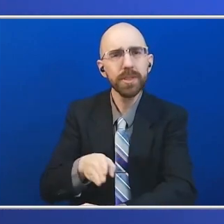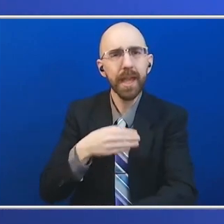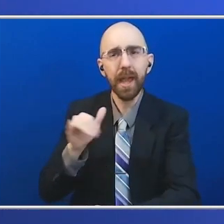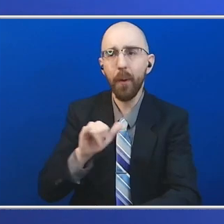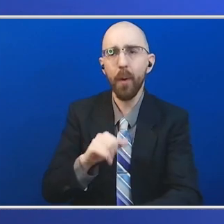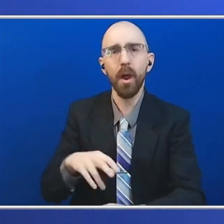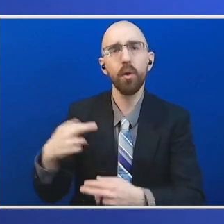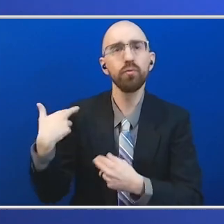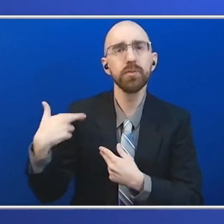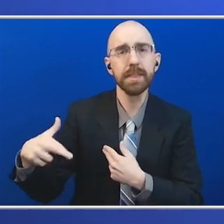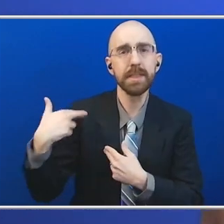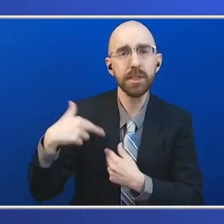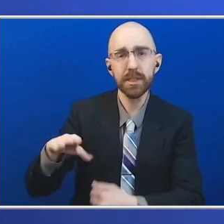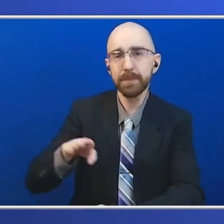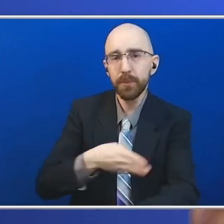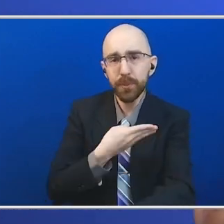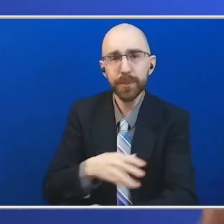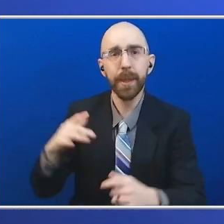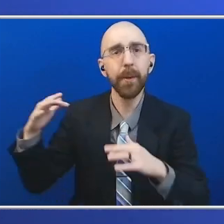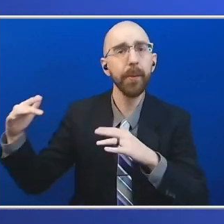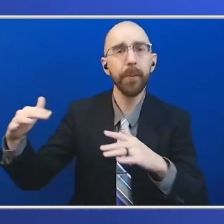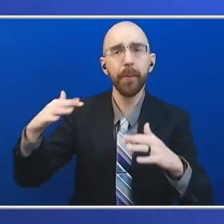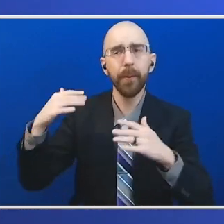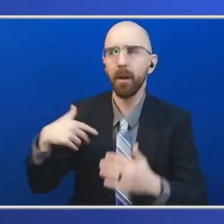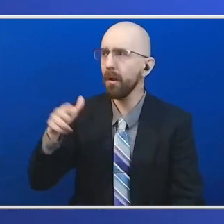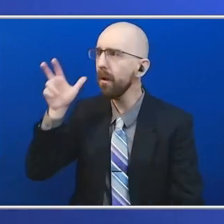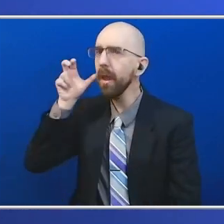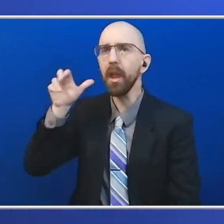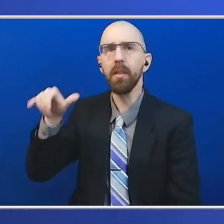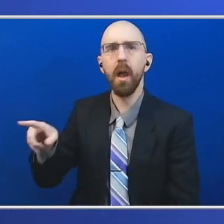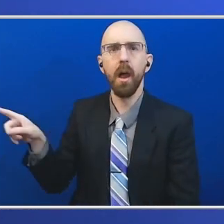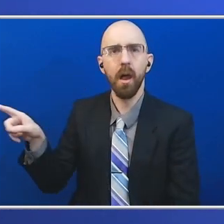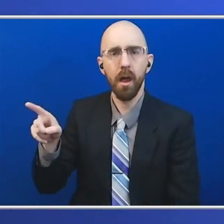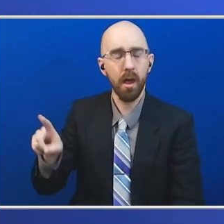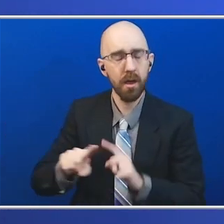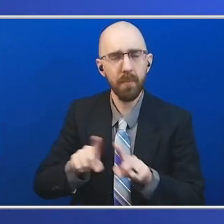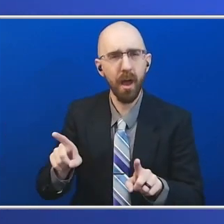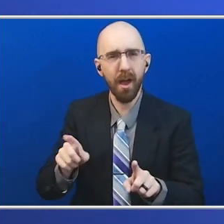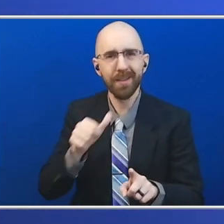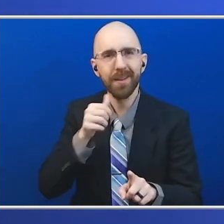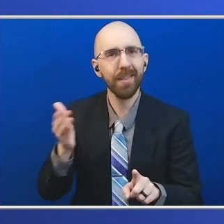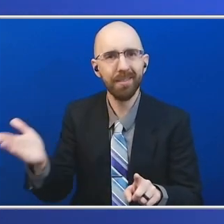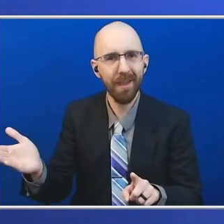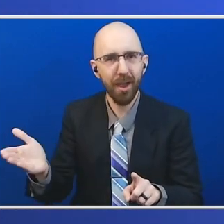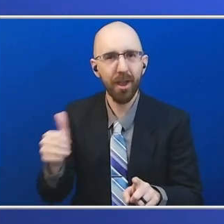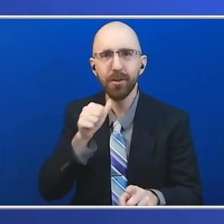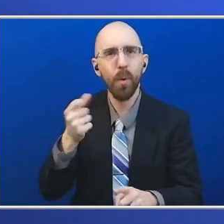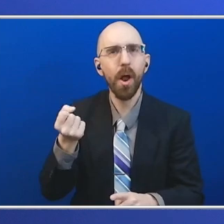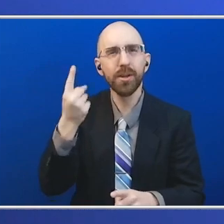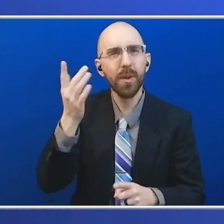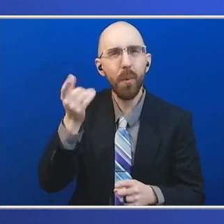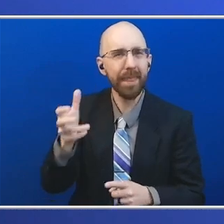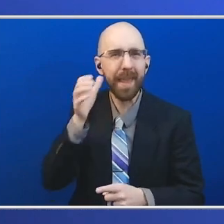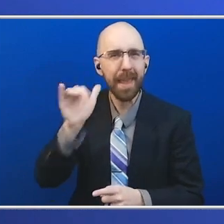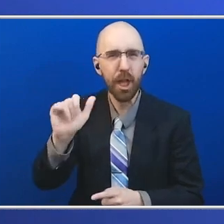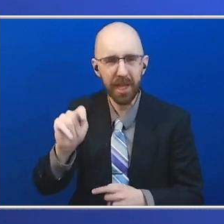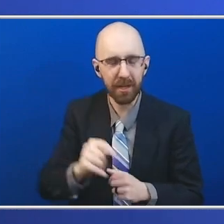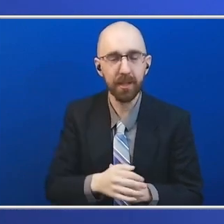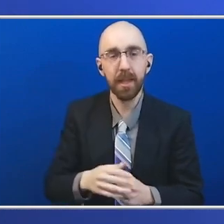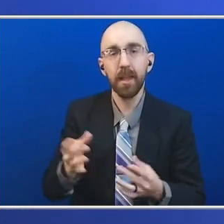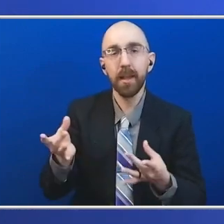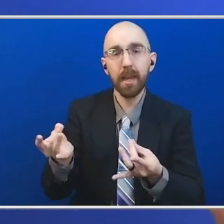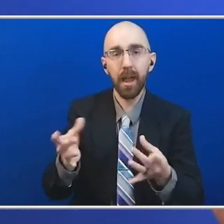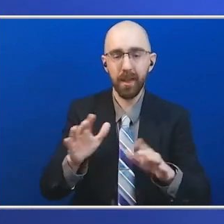going on. So they don't quite understand what that sound that they're hearing is about. Of course, tactile, they may feel someone touching